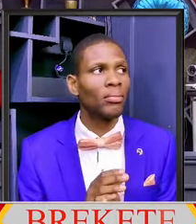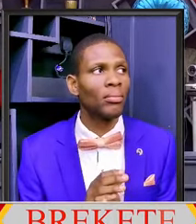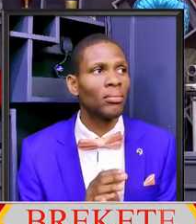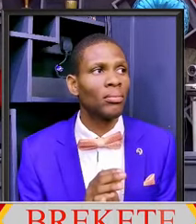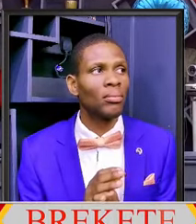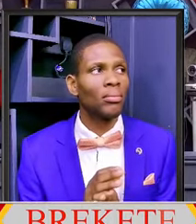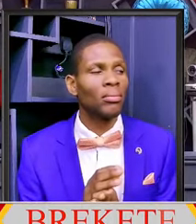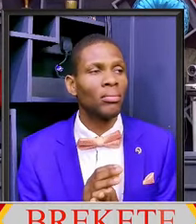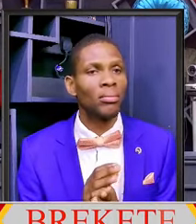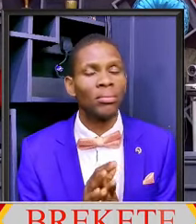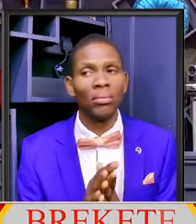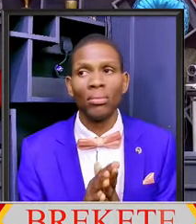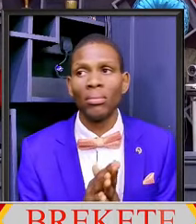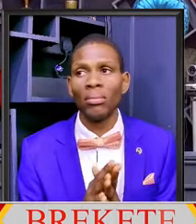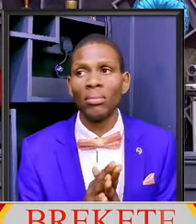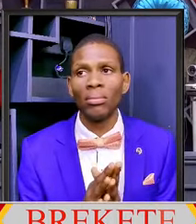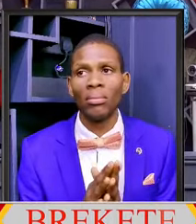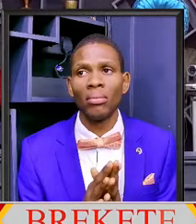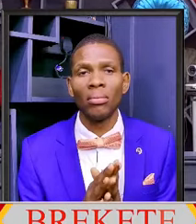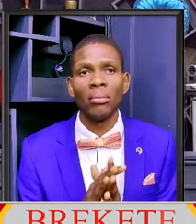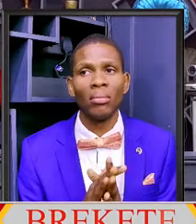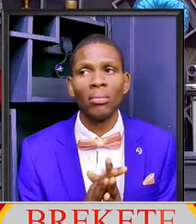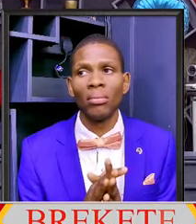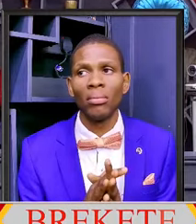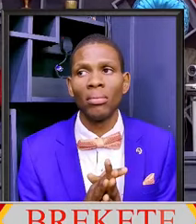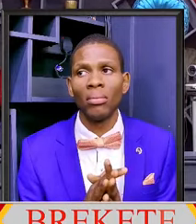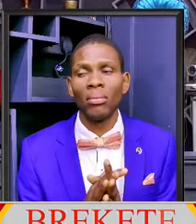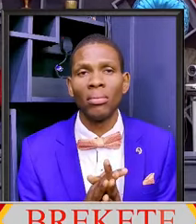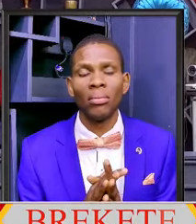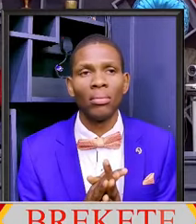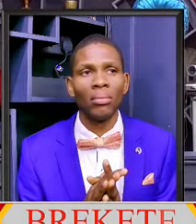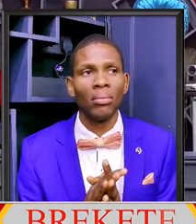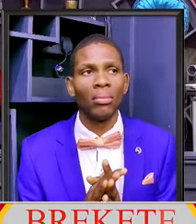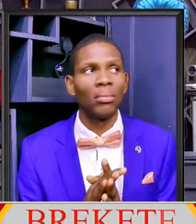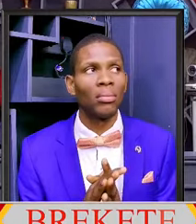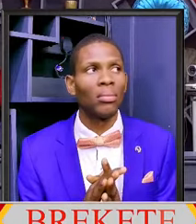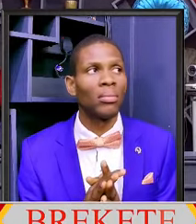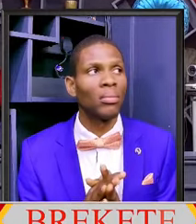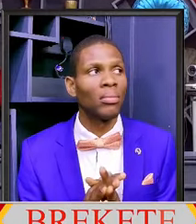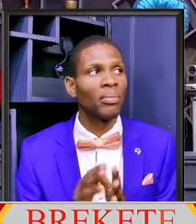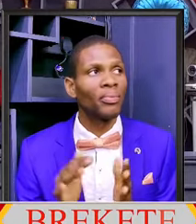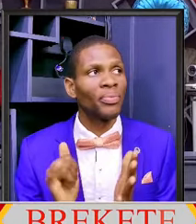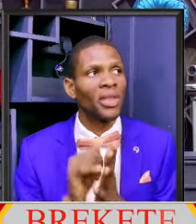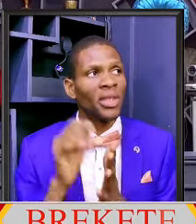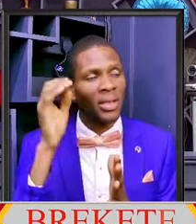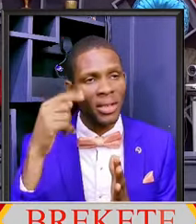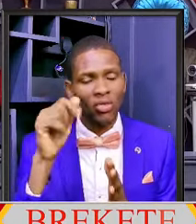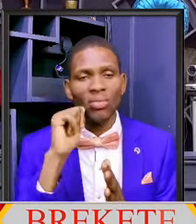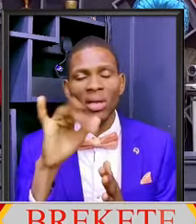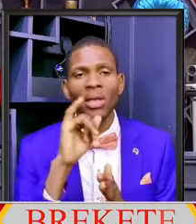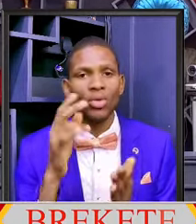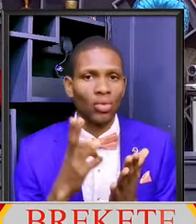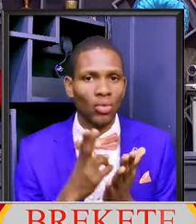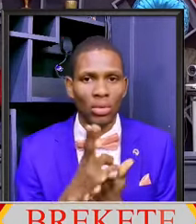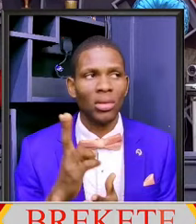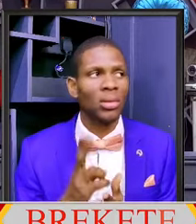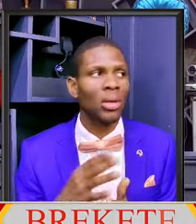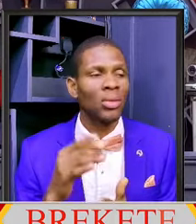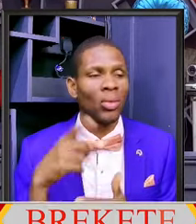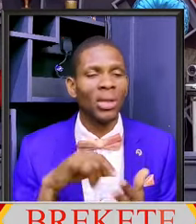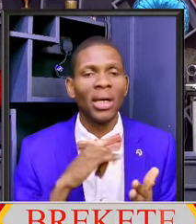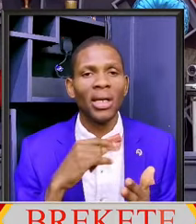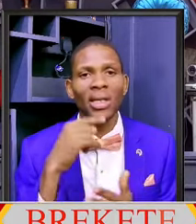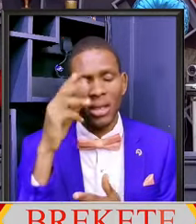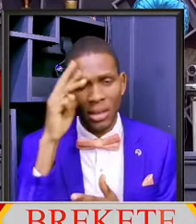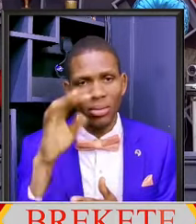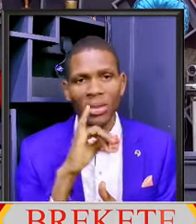You know the amana, ko? Yes. You know the alkawali. He de honest. So wait till I tell him, he